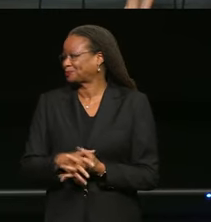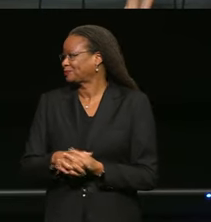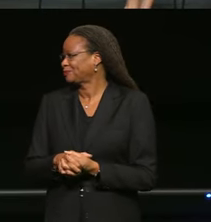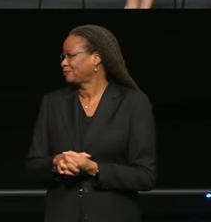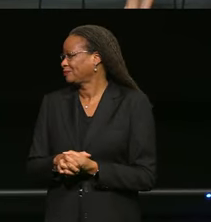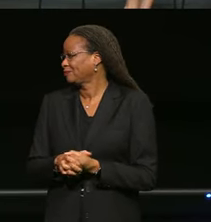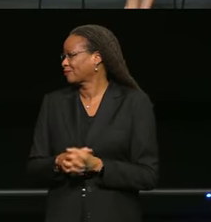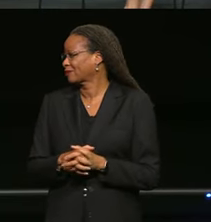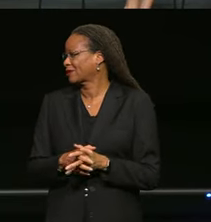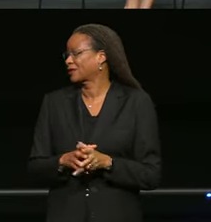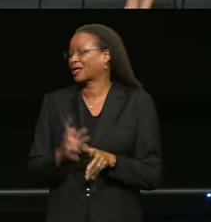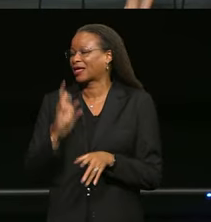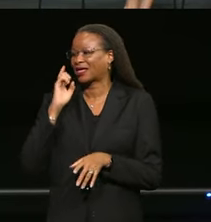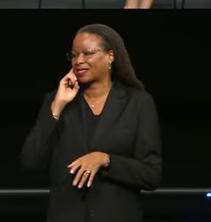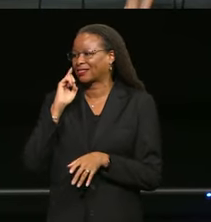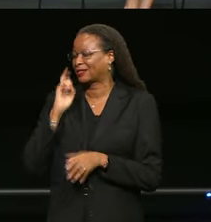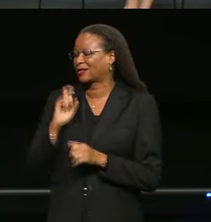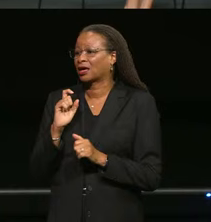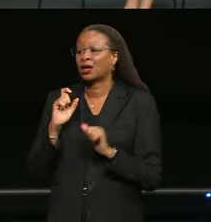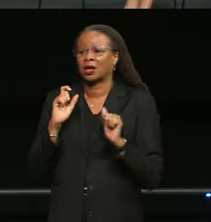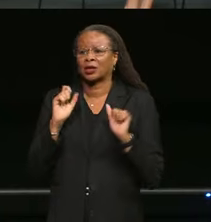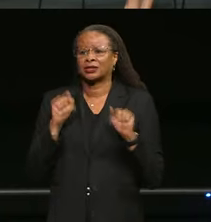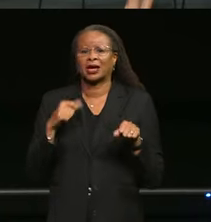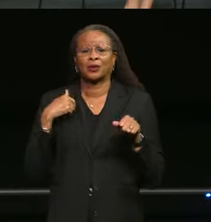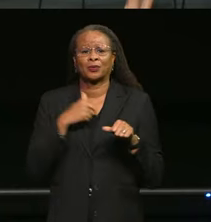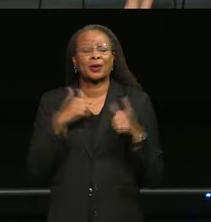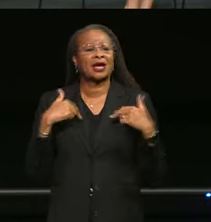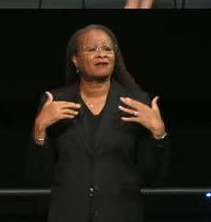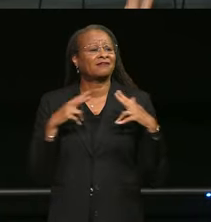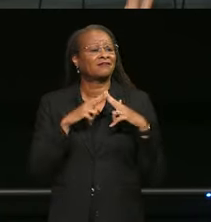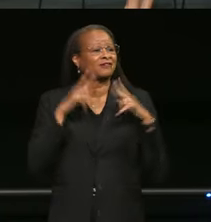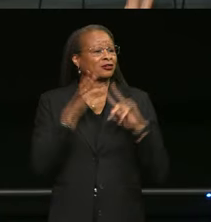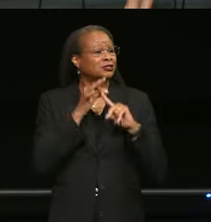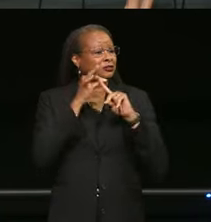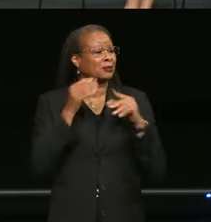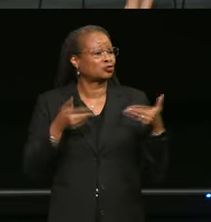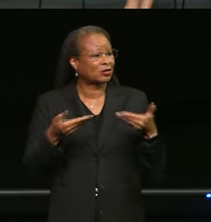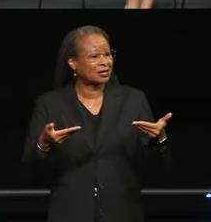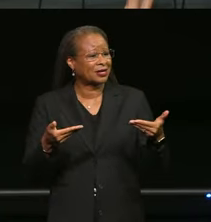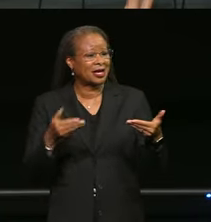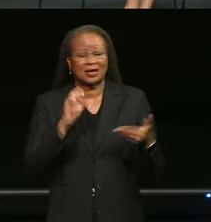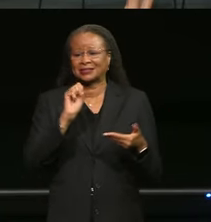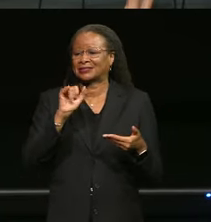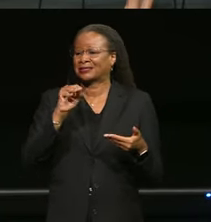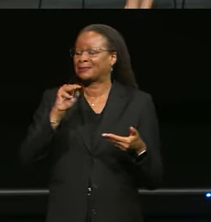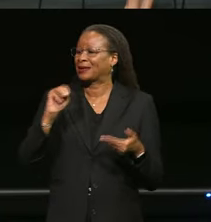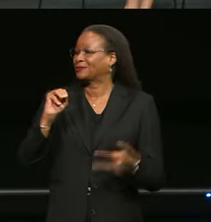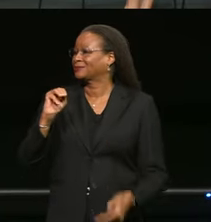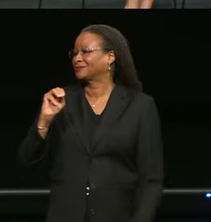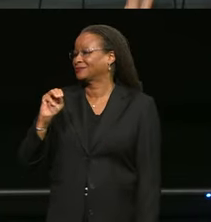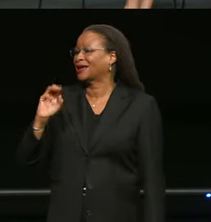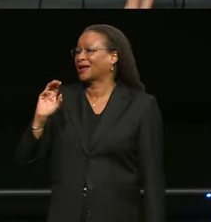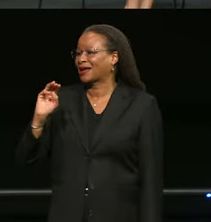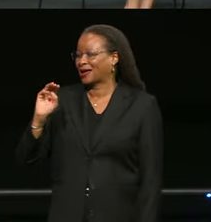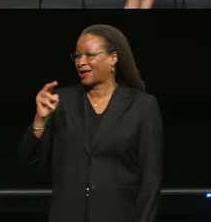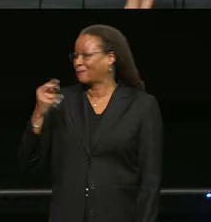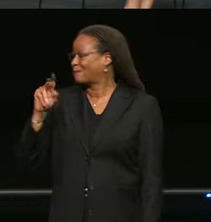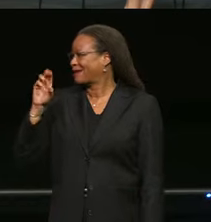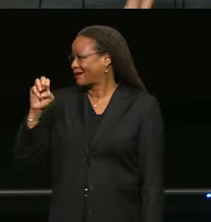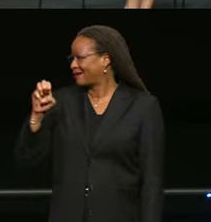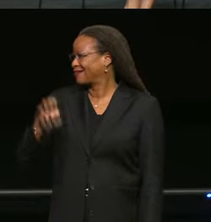think we have a very special guest is Simone Hempe.